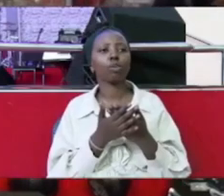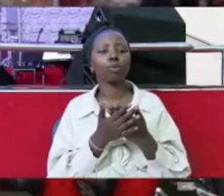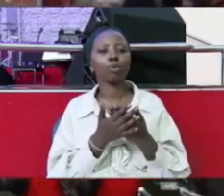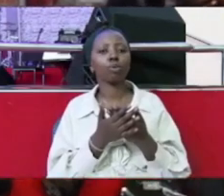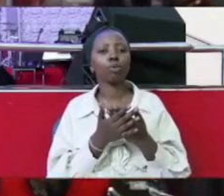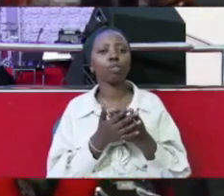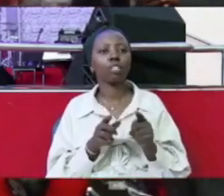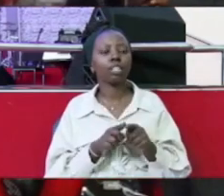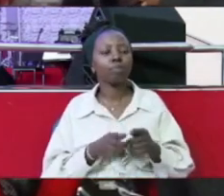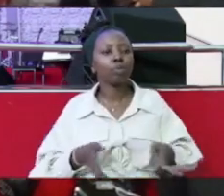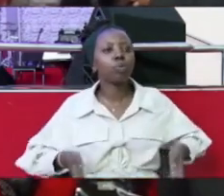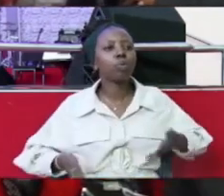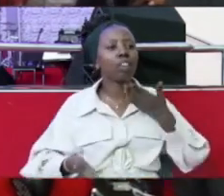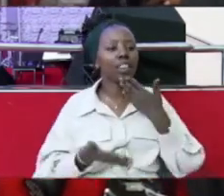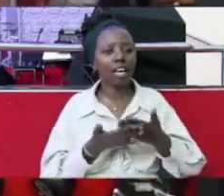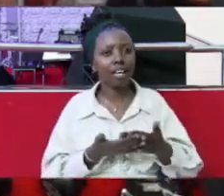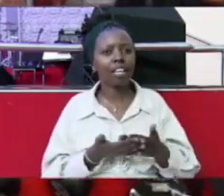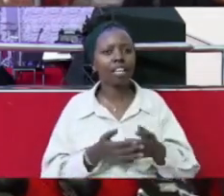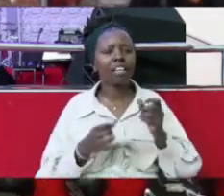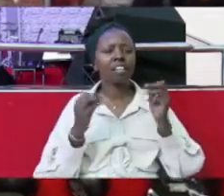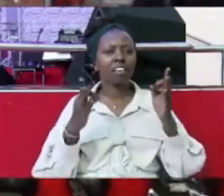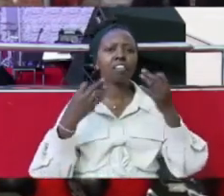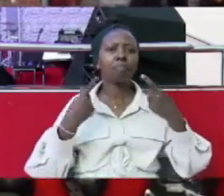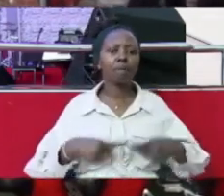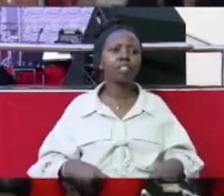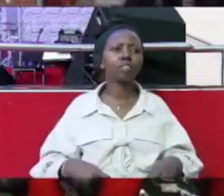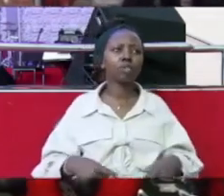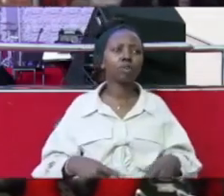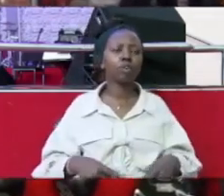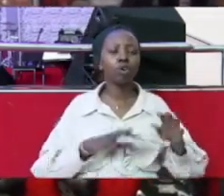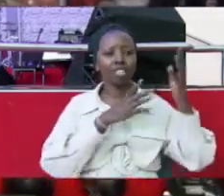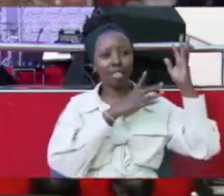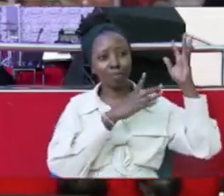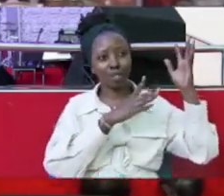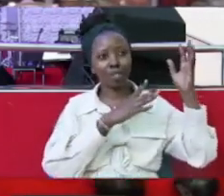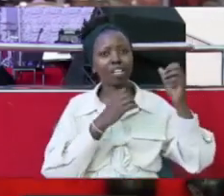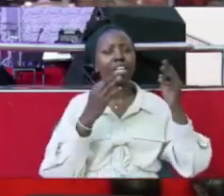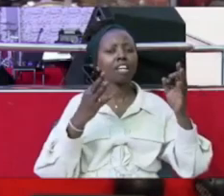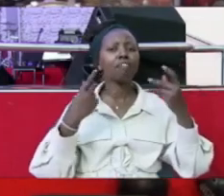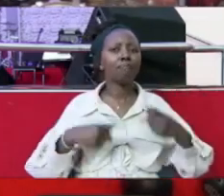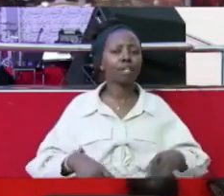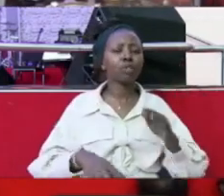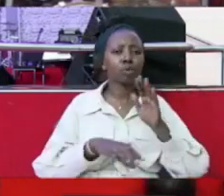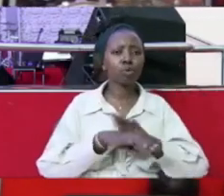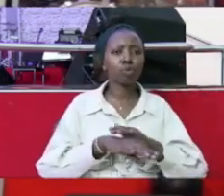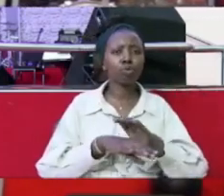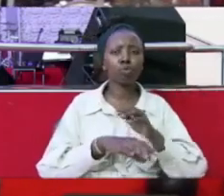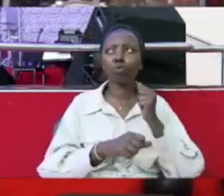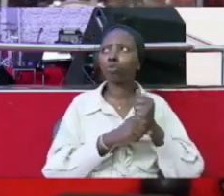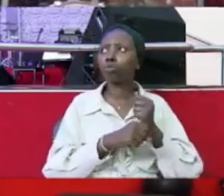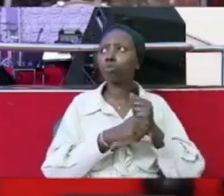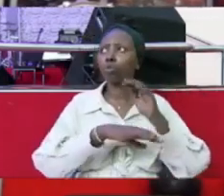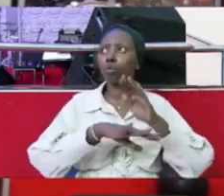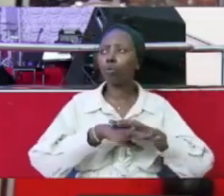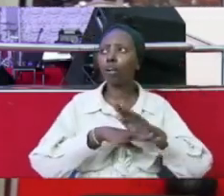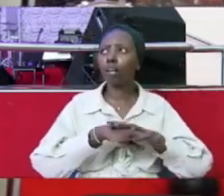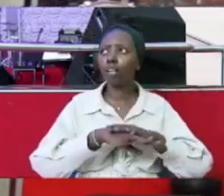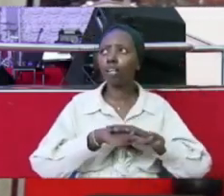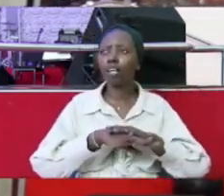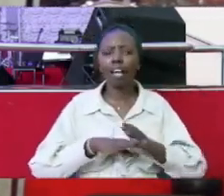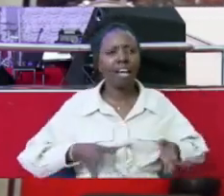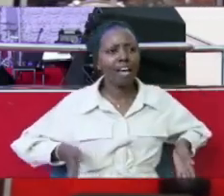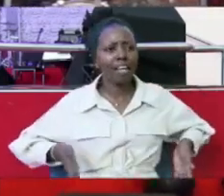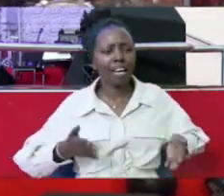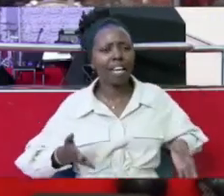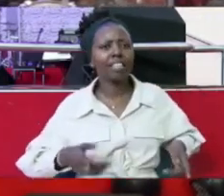ama kushukuru. If someone does well, kama mtu anafanya kitu kizuri, everybody needs to be encouraged to move on. You have